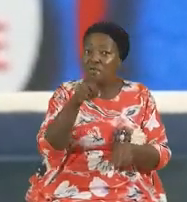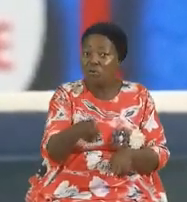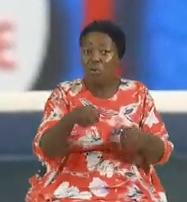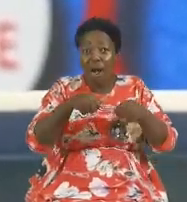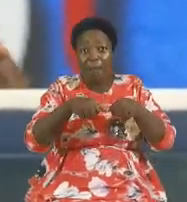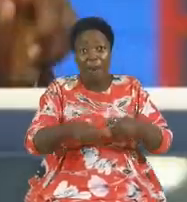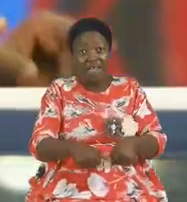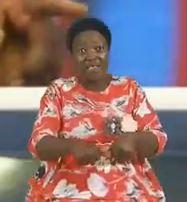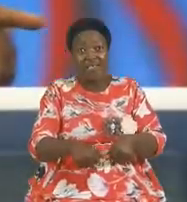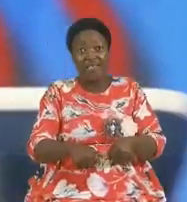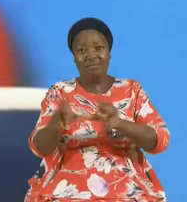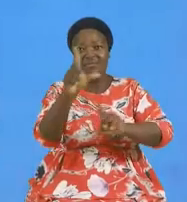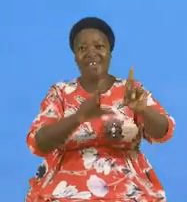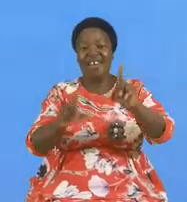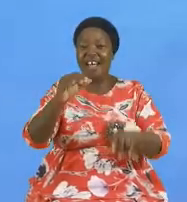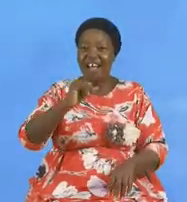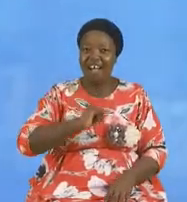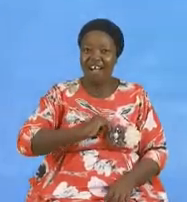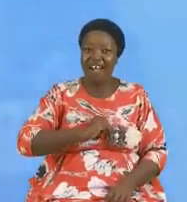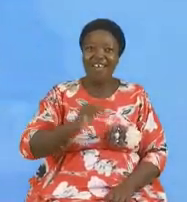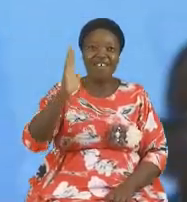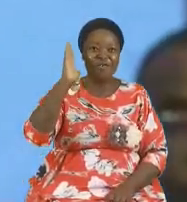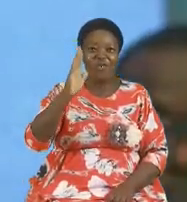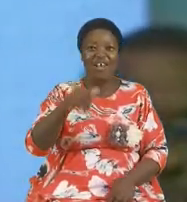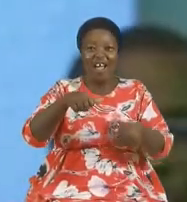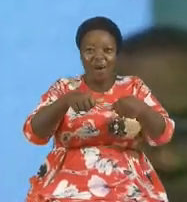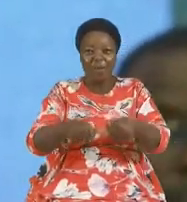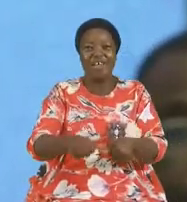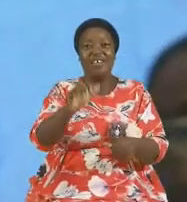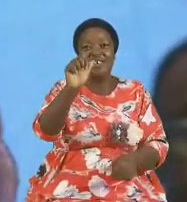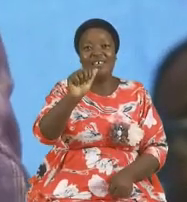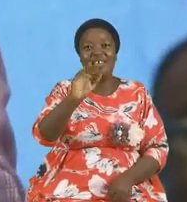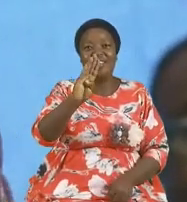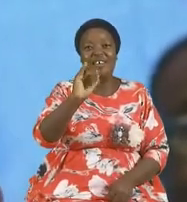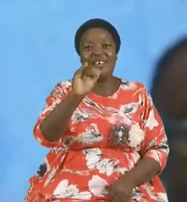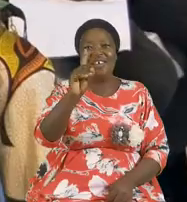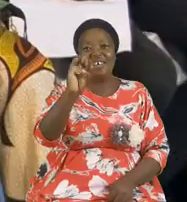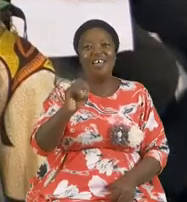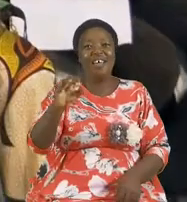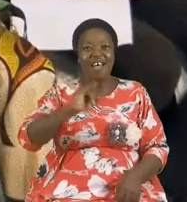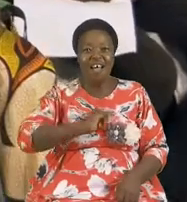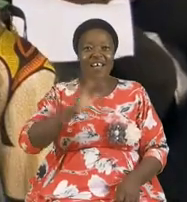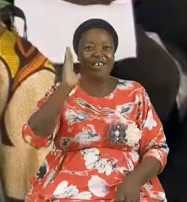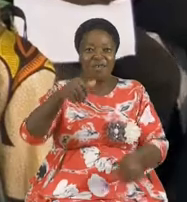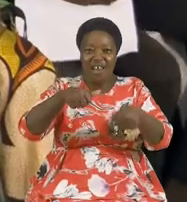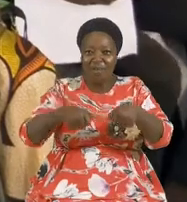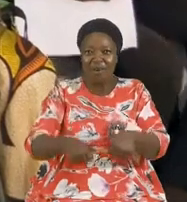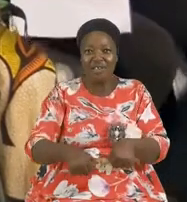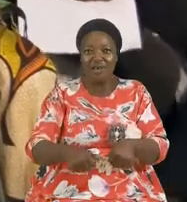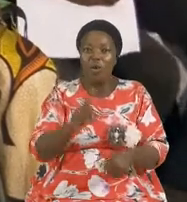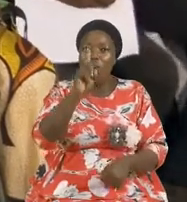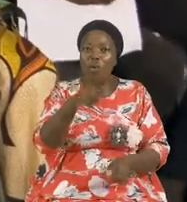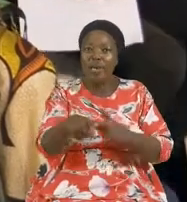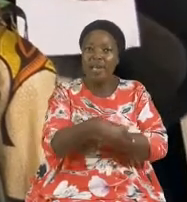no more be there, but as you abide, I will abide. I said,